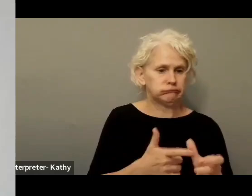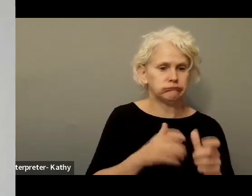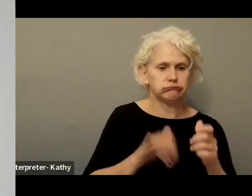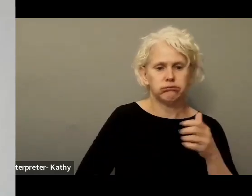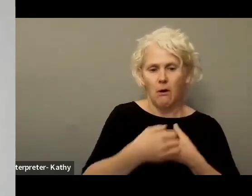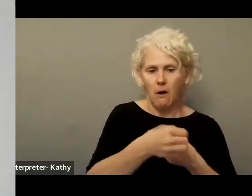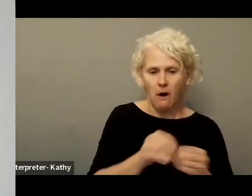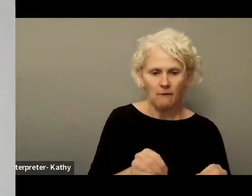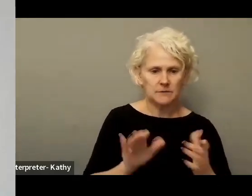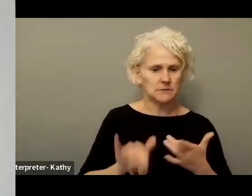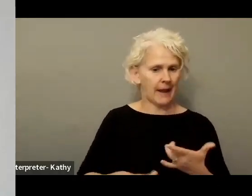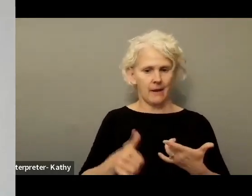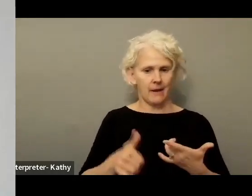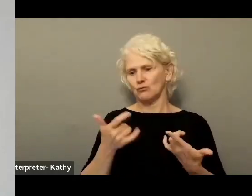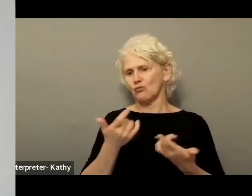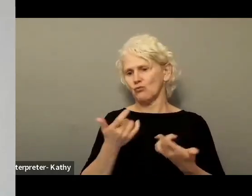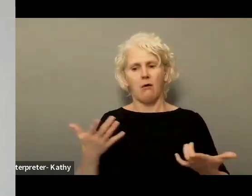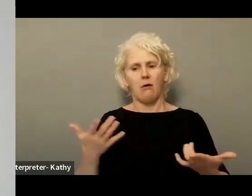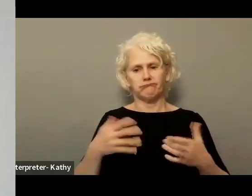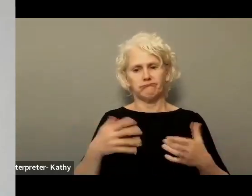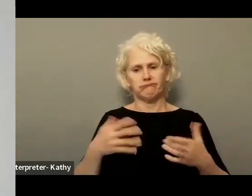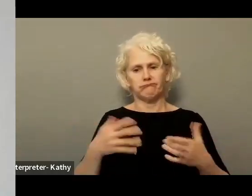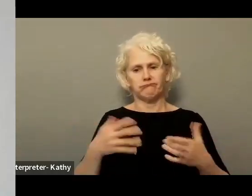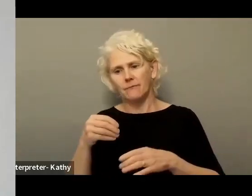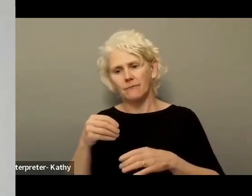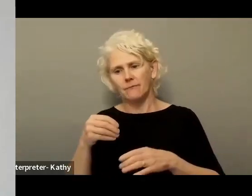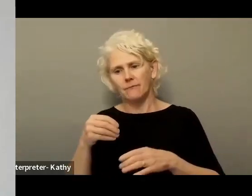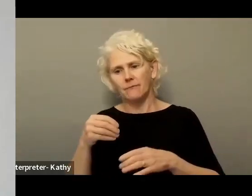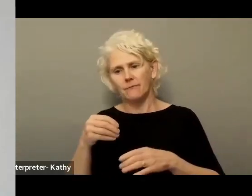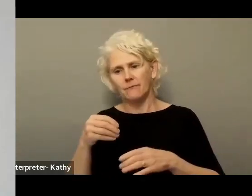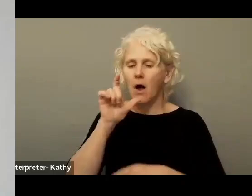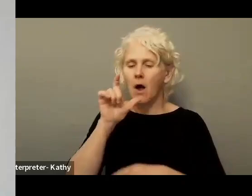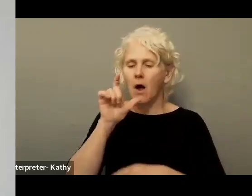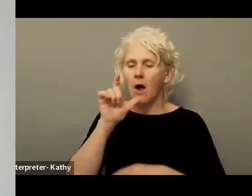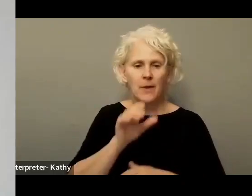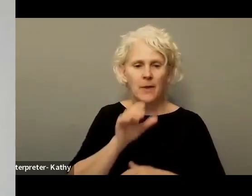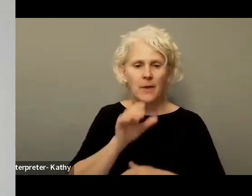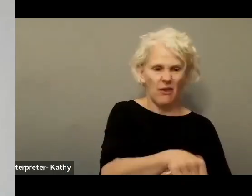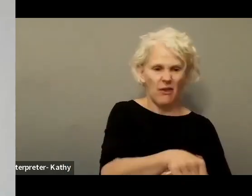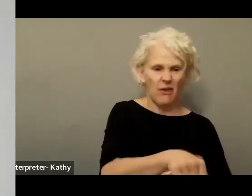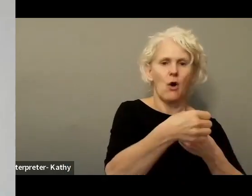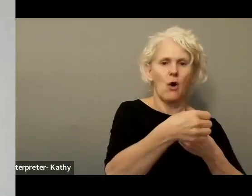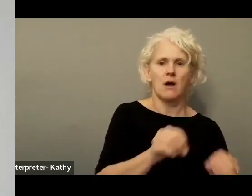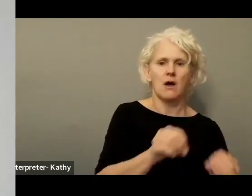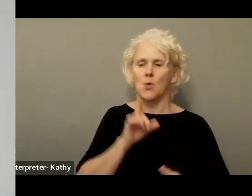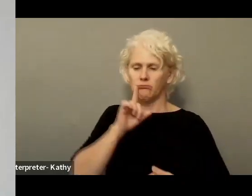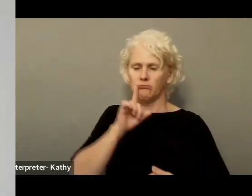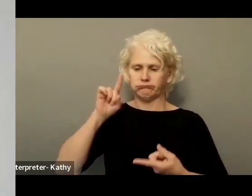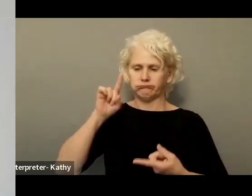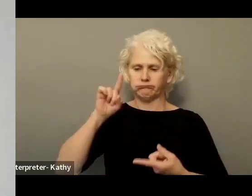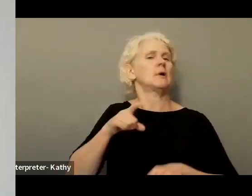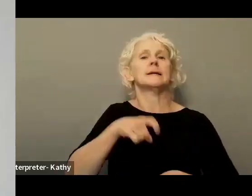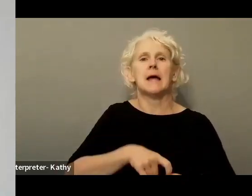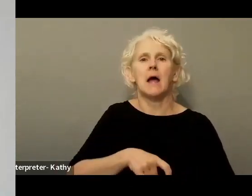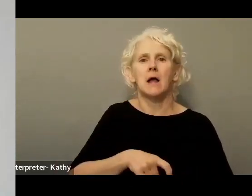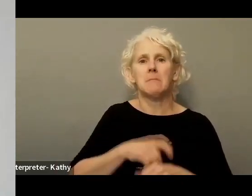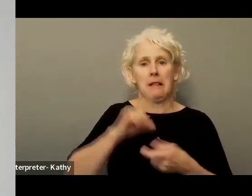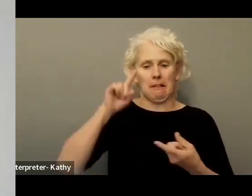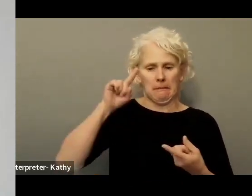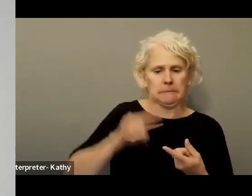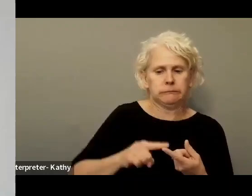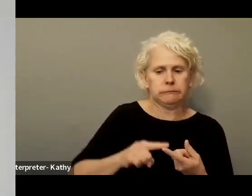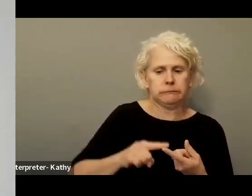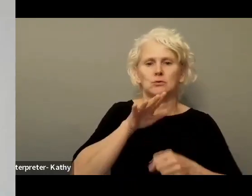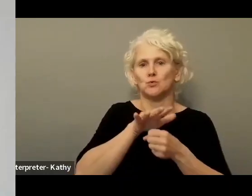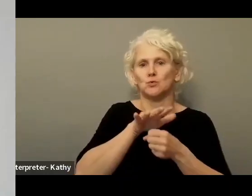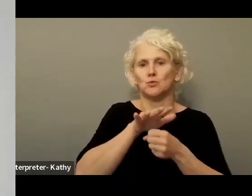They can do it all remotely. And it just has taken, it cuts down on the time, it cuts down on the stress.